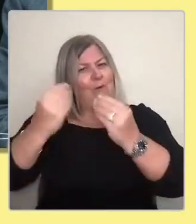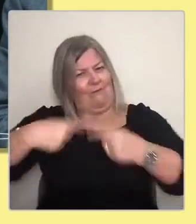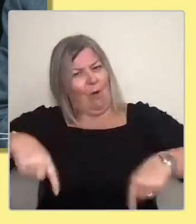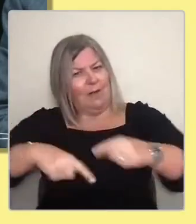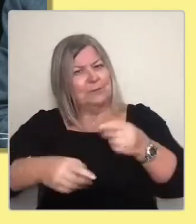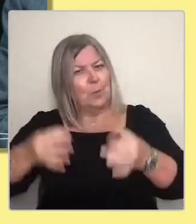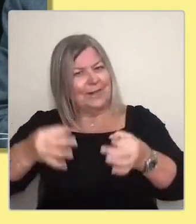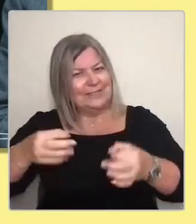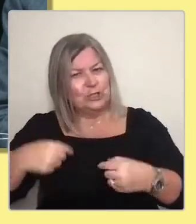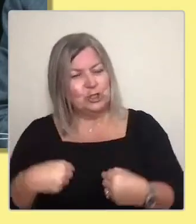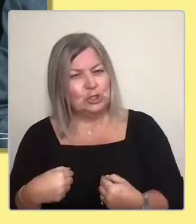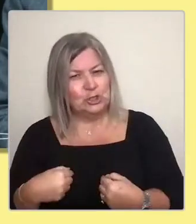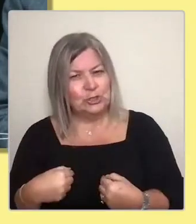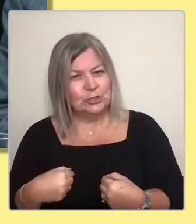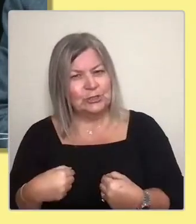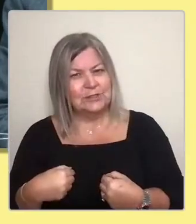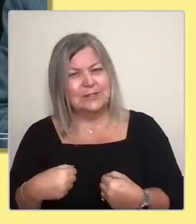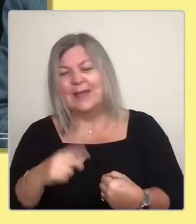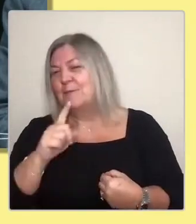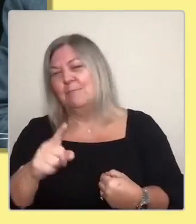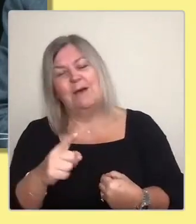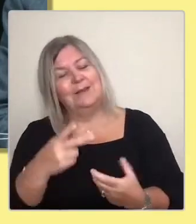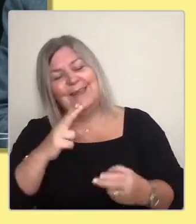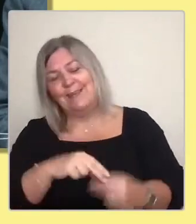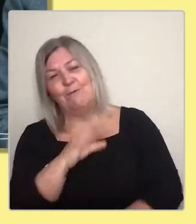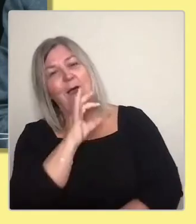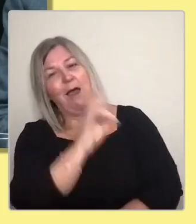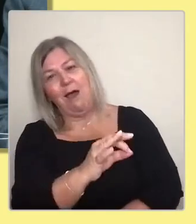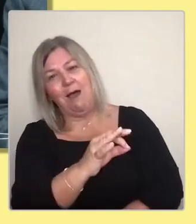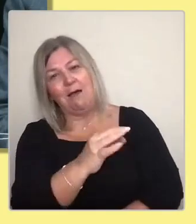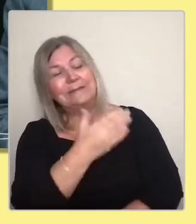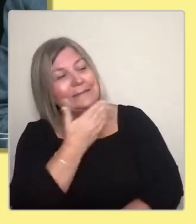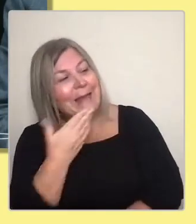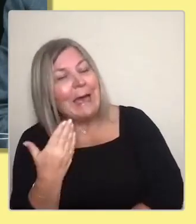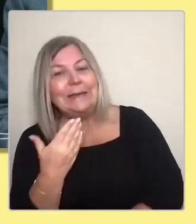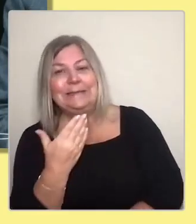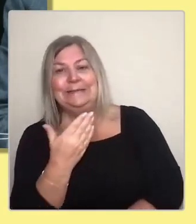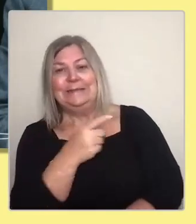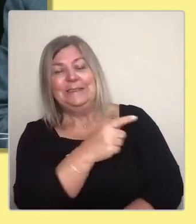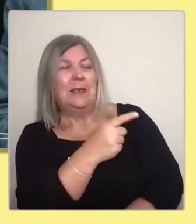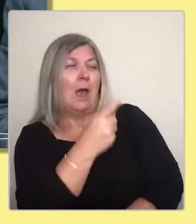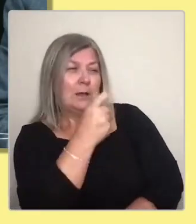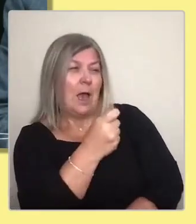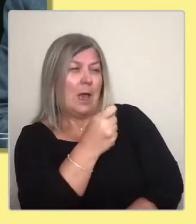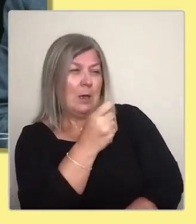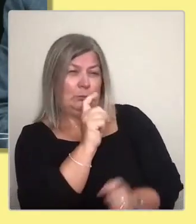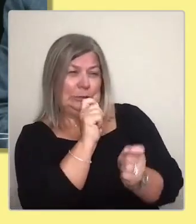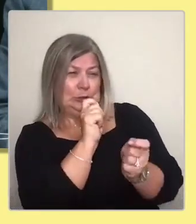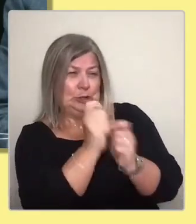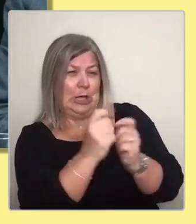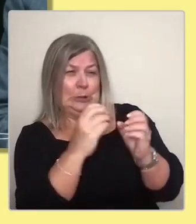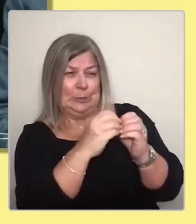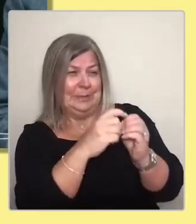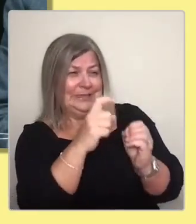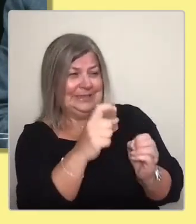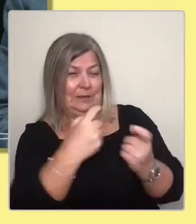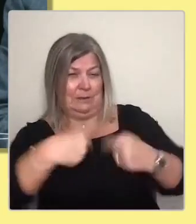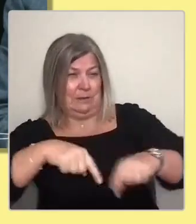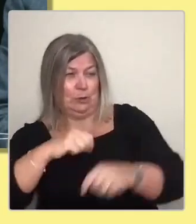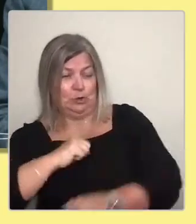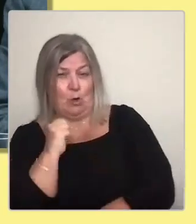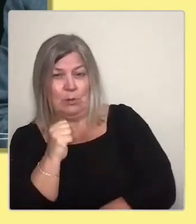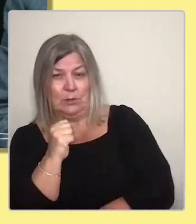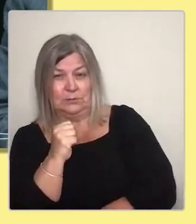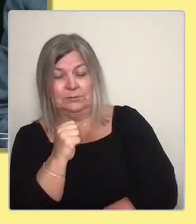powers, even if we ask them extremely nicely and repeatedly. So I think my plan for that would just be to say that we just go